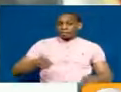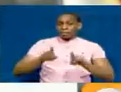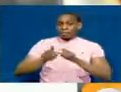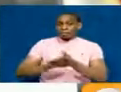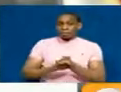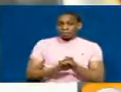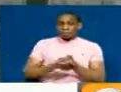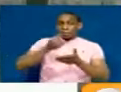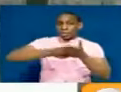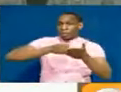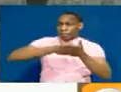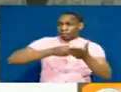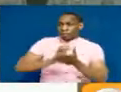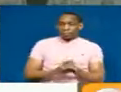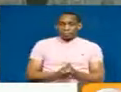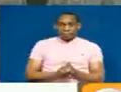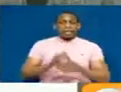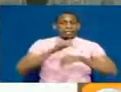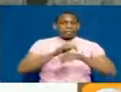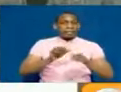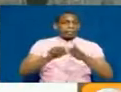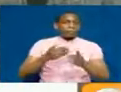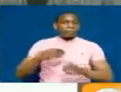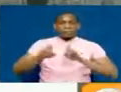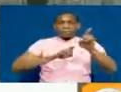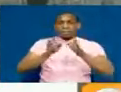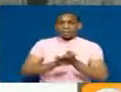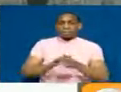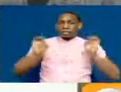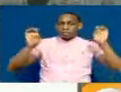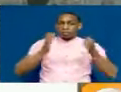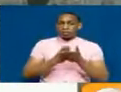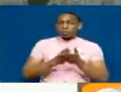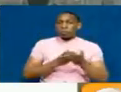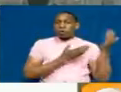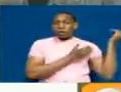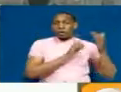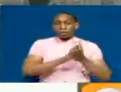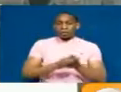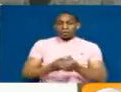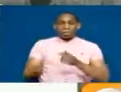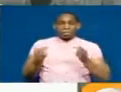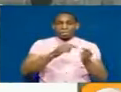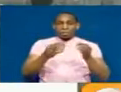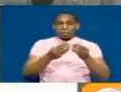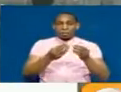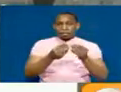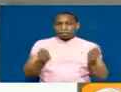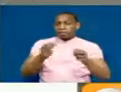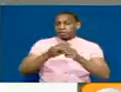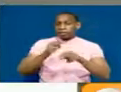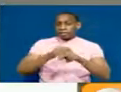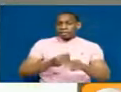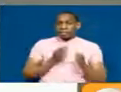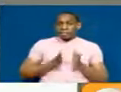are selling it that way. In the midst of all this, Tourism Ethiopia remain bullish that the conflict will soon be resolved